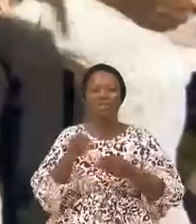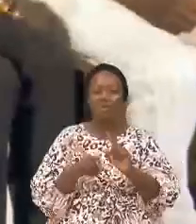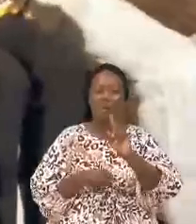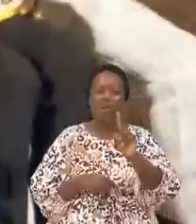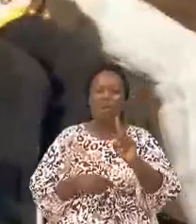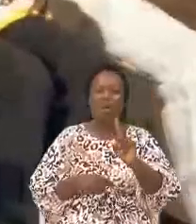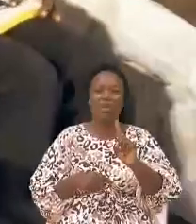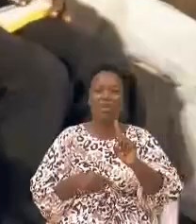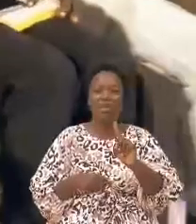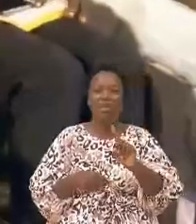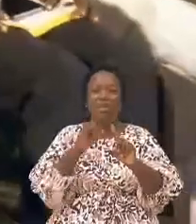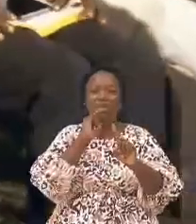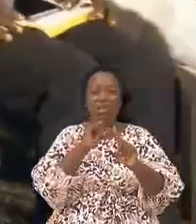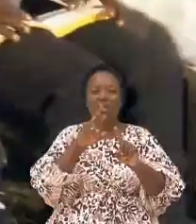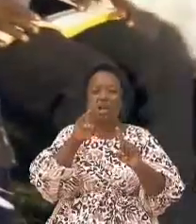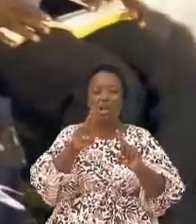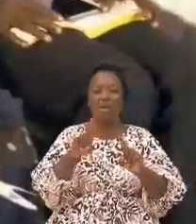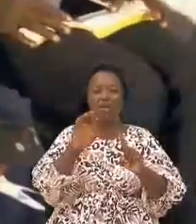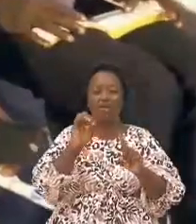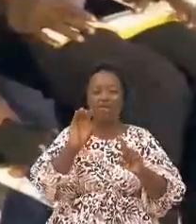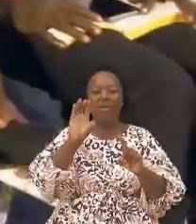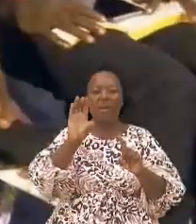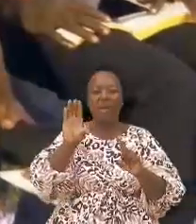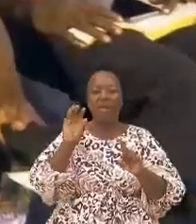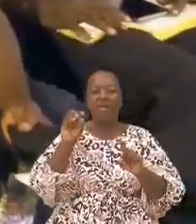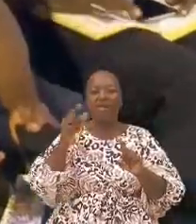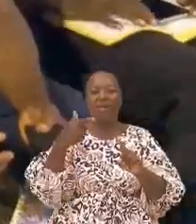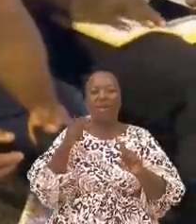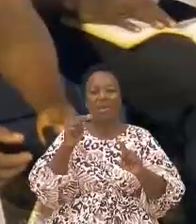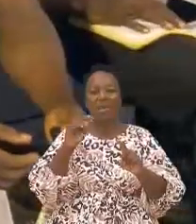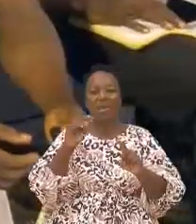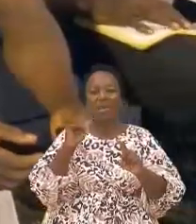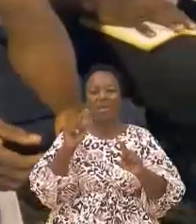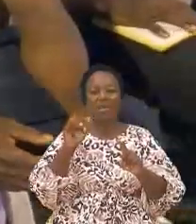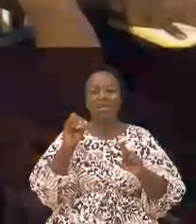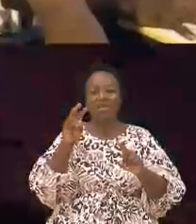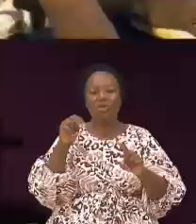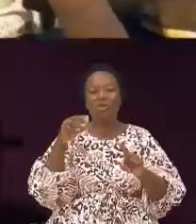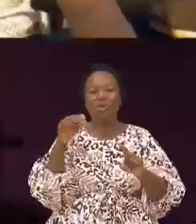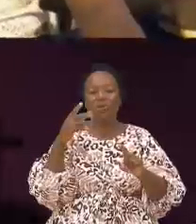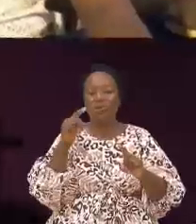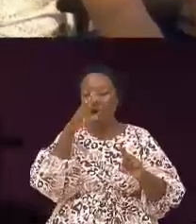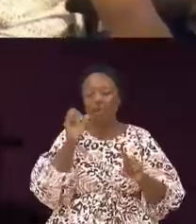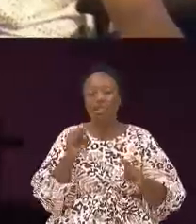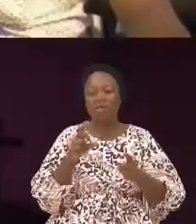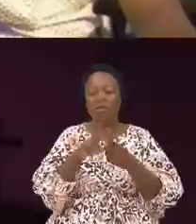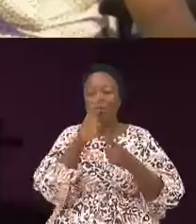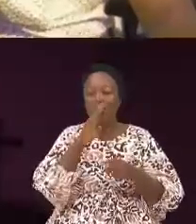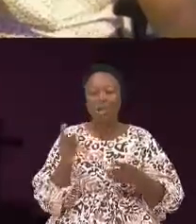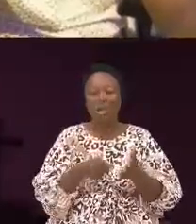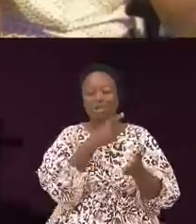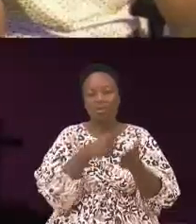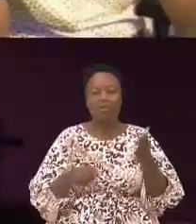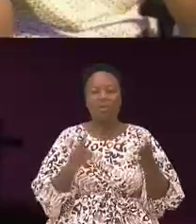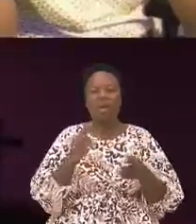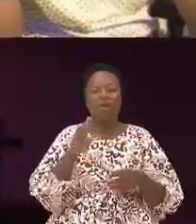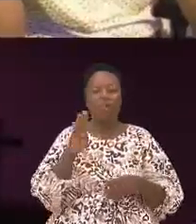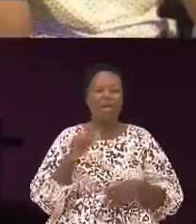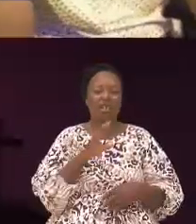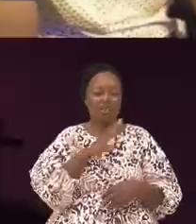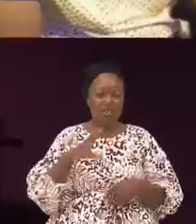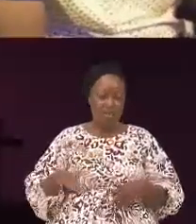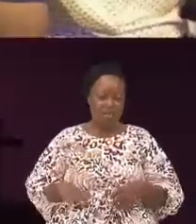things we're looking at tonight. Number one, recognition of the curses to be canceled by